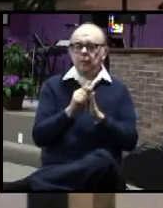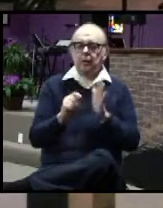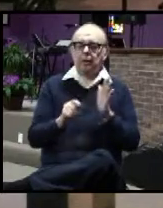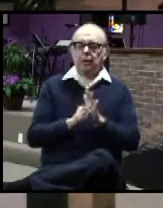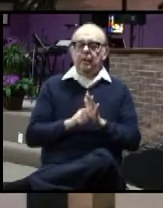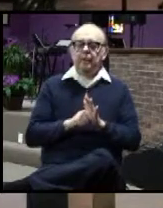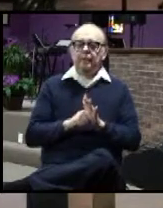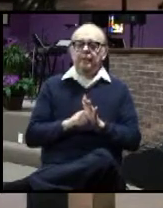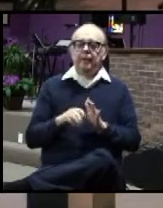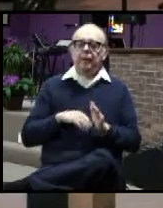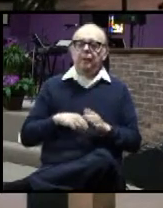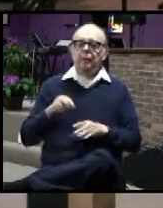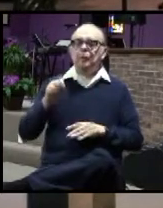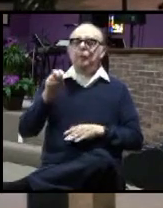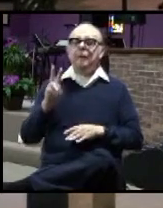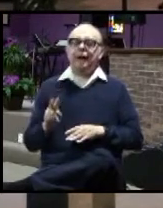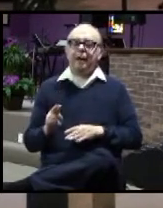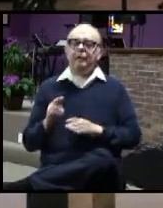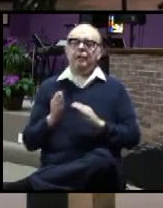half-baked.